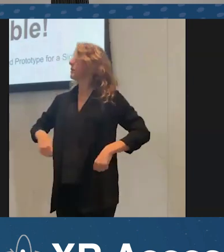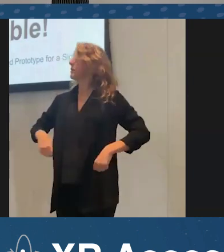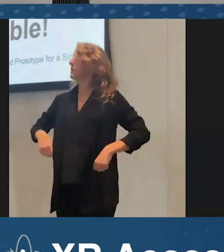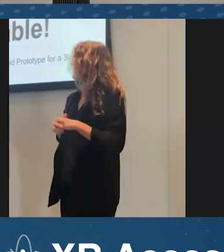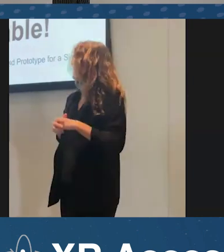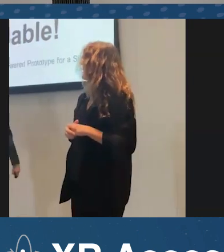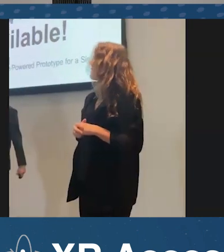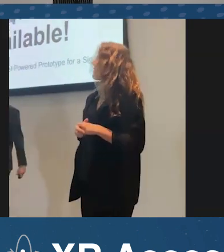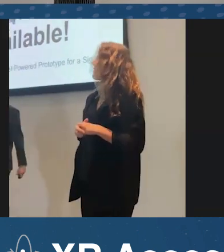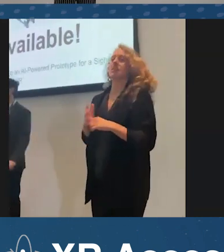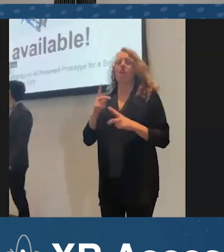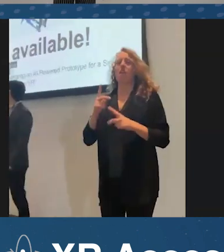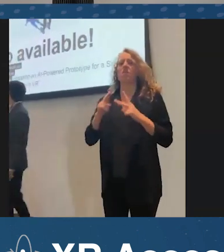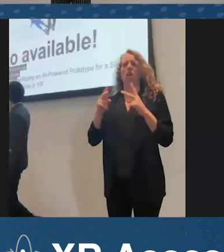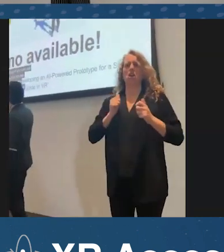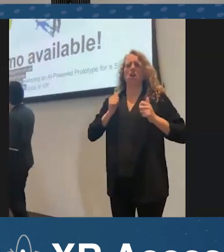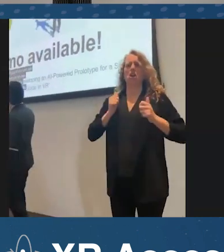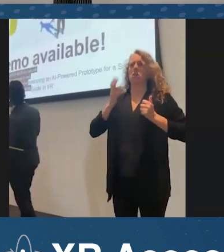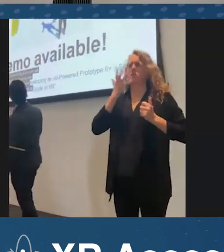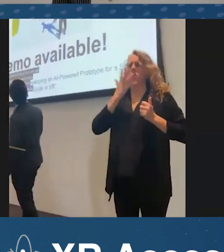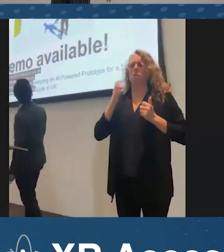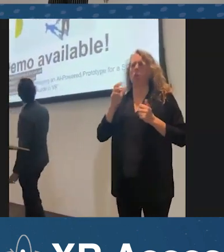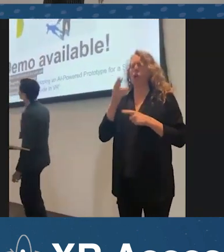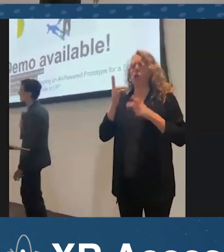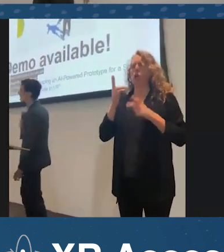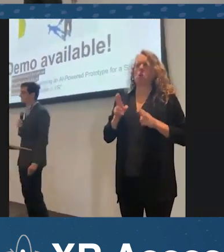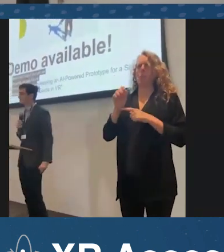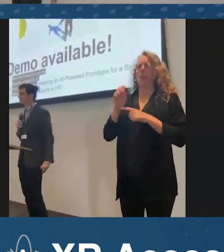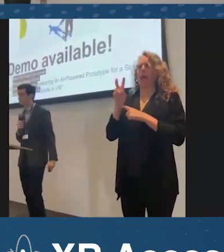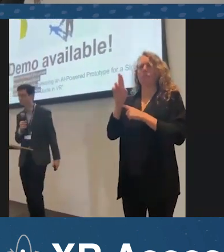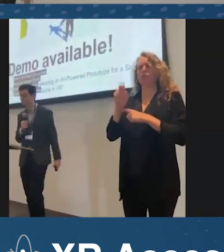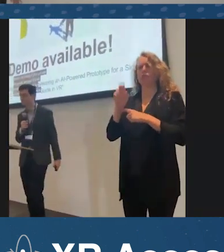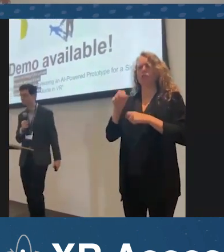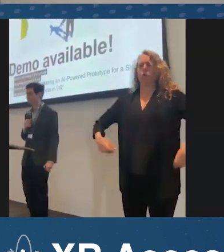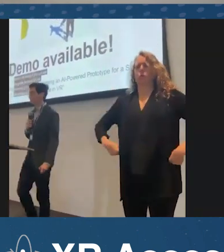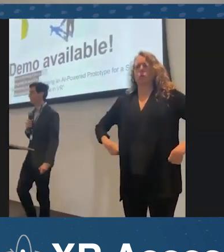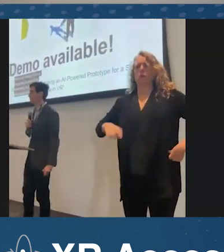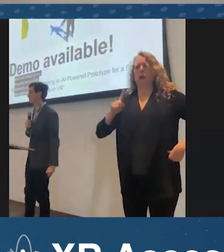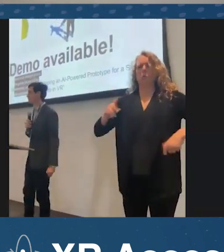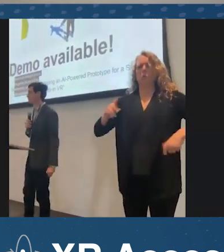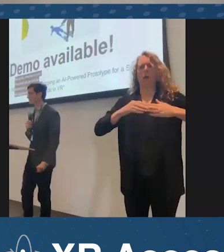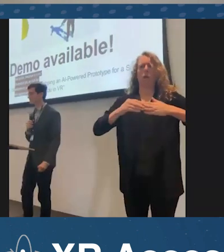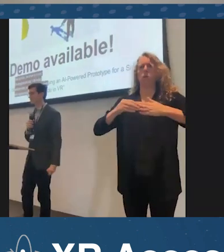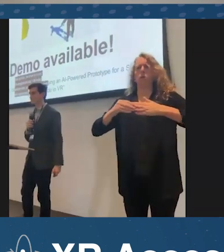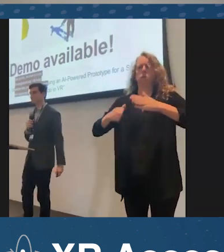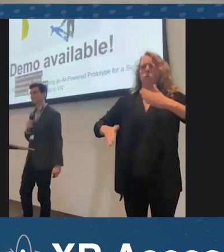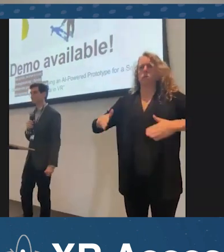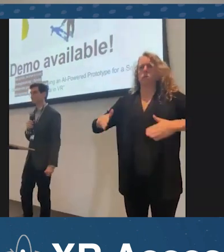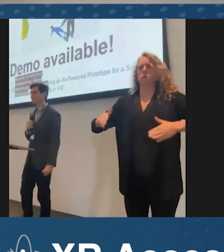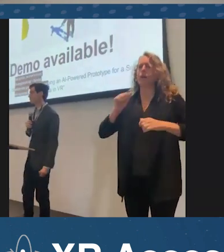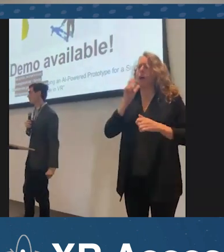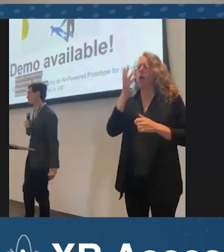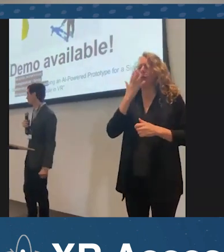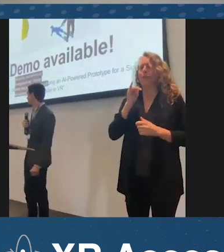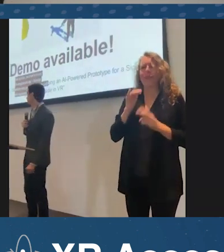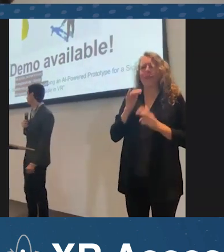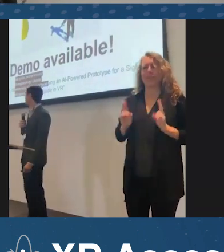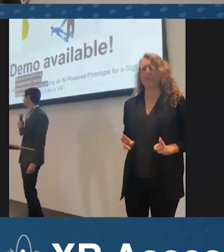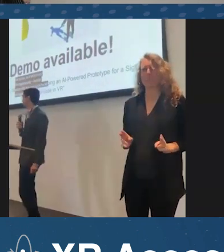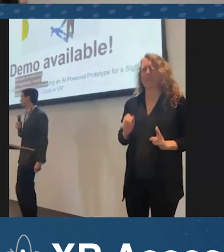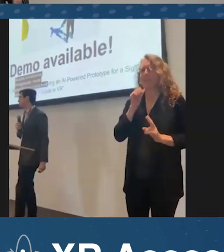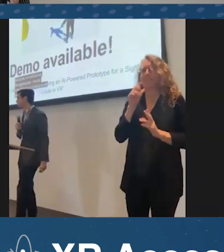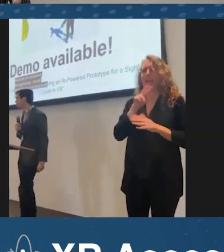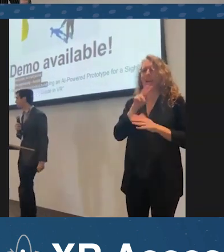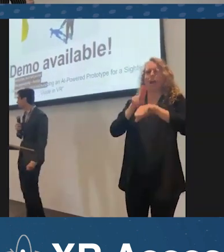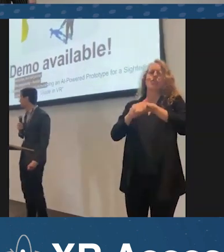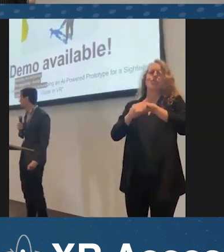human avatar that you can see pictured on the screen, and it will glide inhumanly after you wherever you go and answer your questions